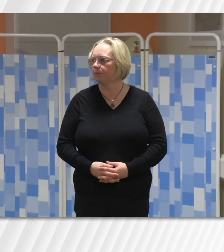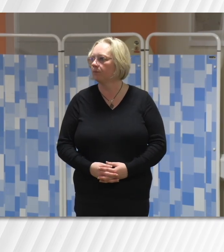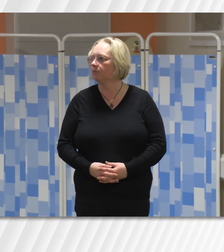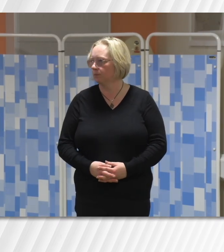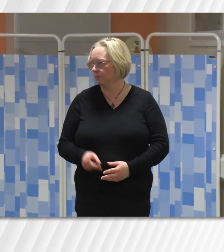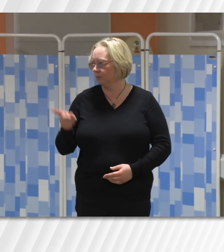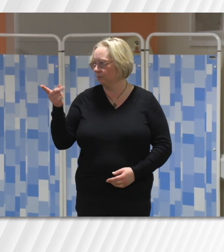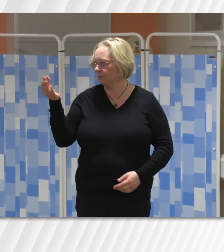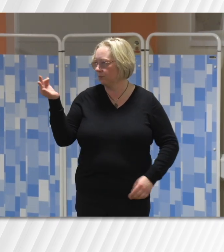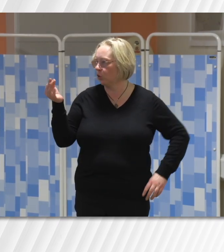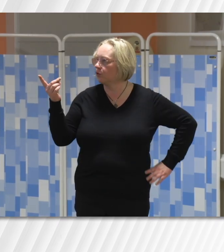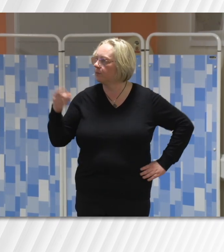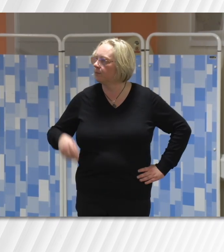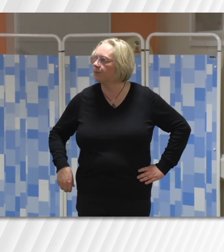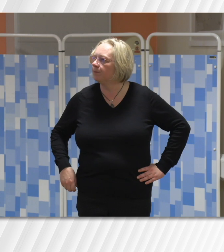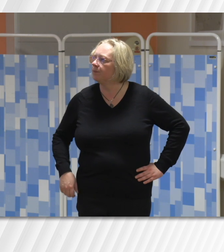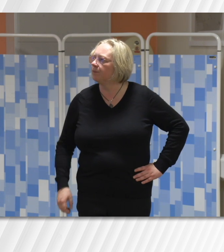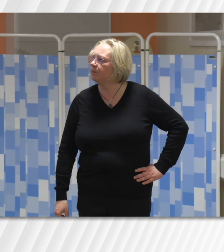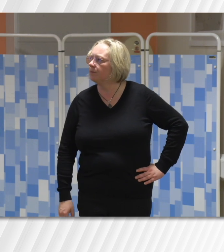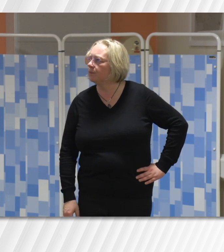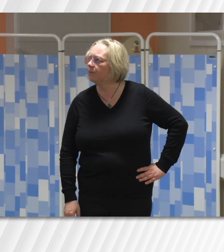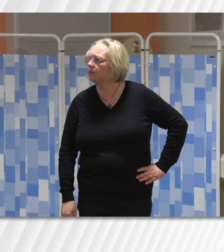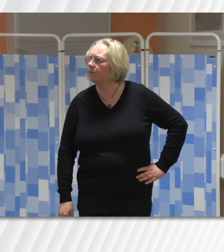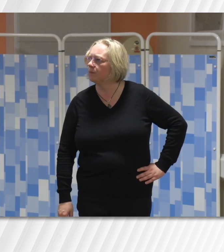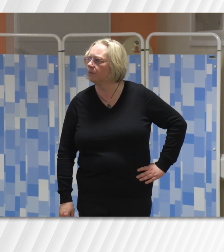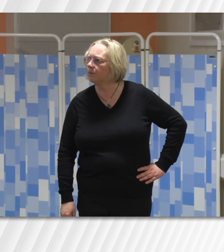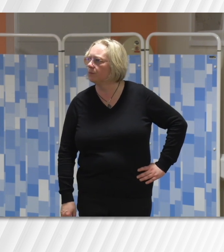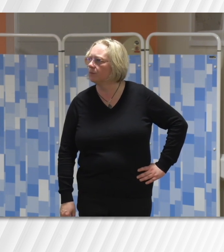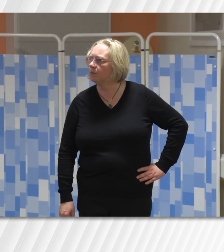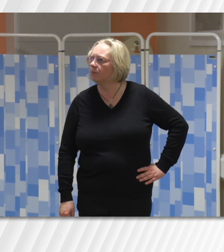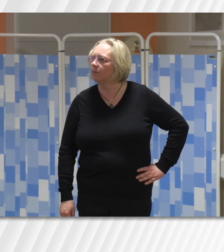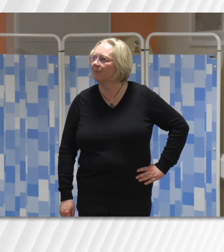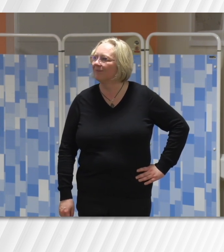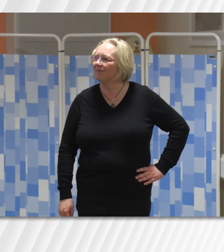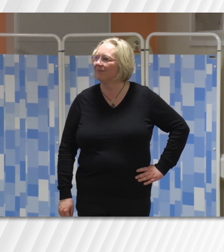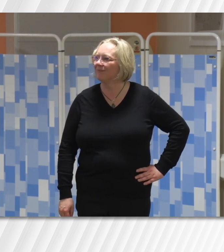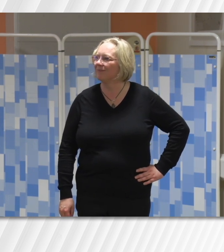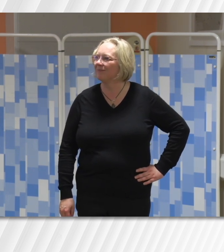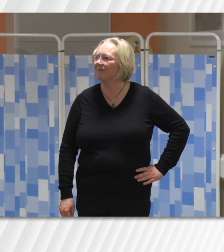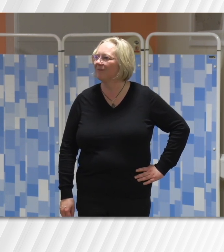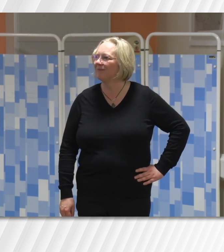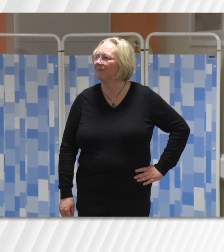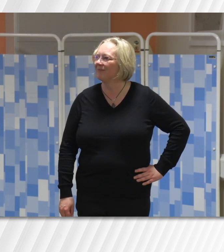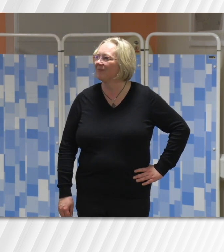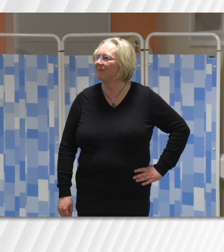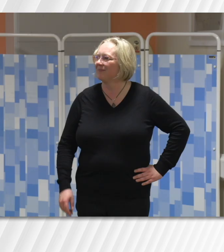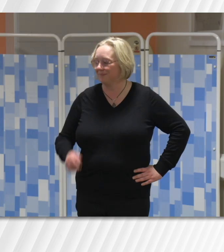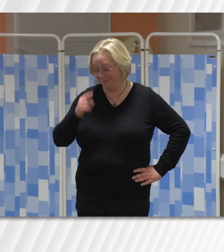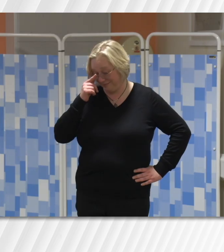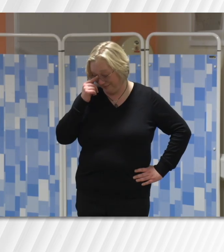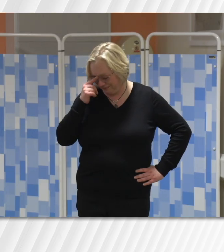There's another question on the front row. People are referred to you. You obviously The microphone's coming. Microphone's